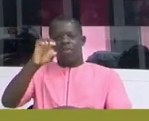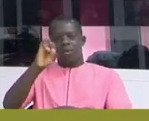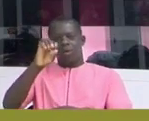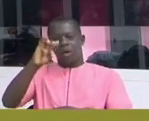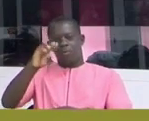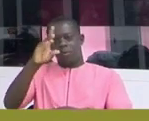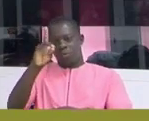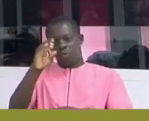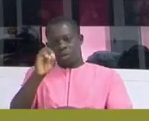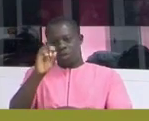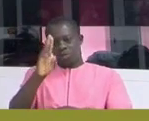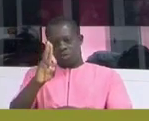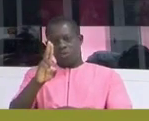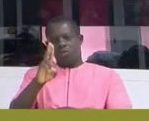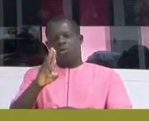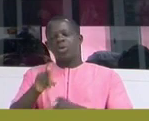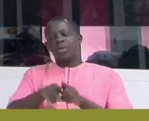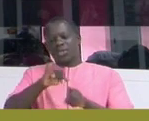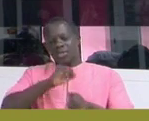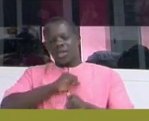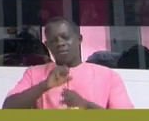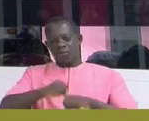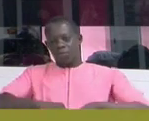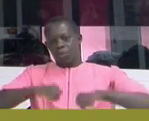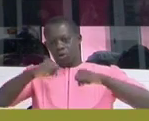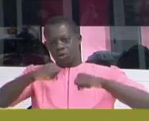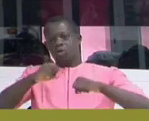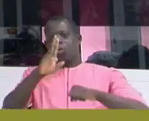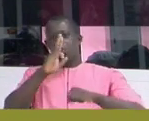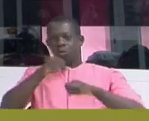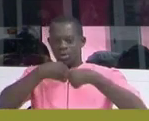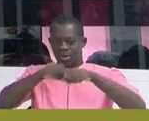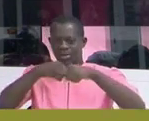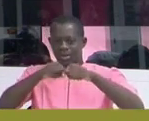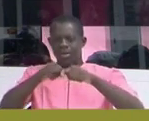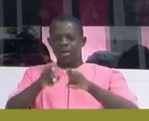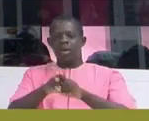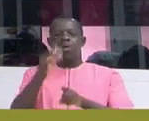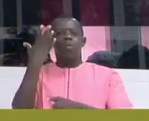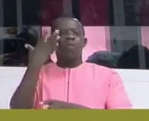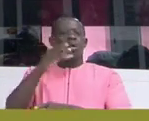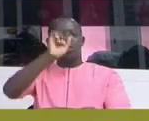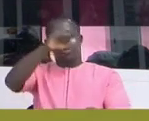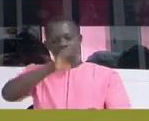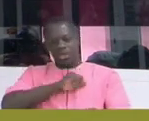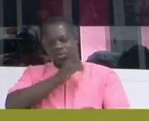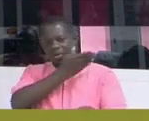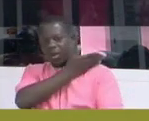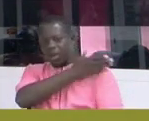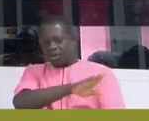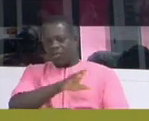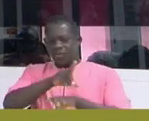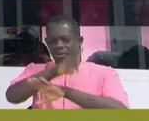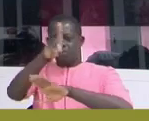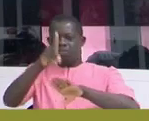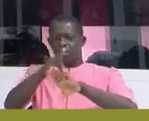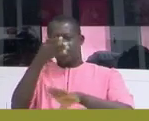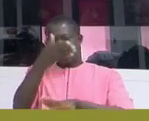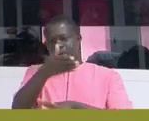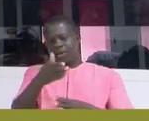behind was my boss. Uh, when did you when did you leave that area?